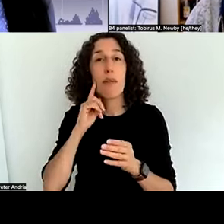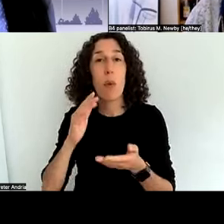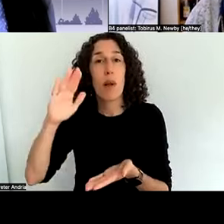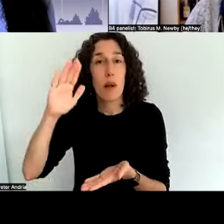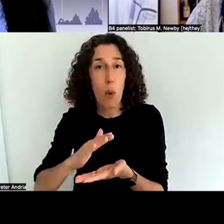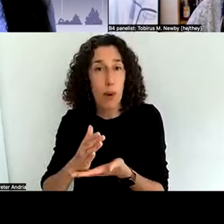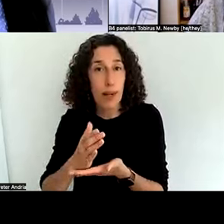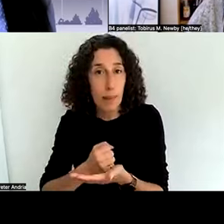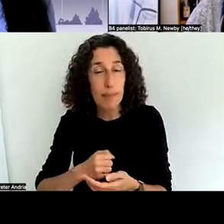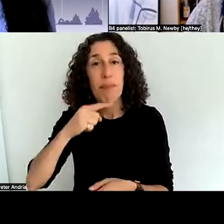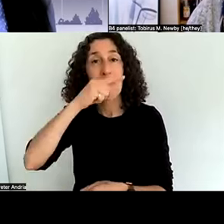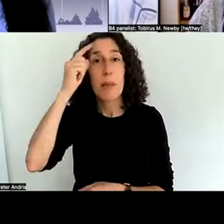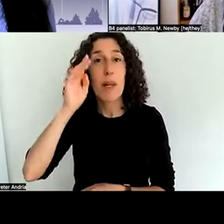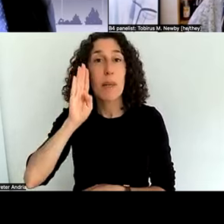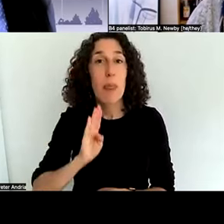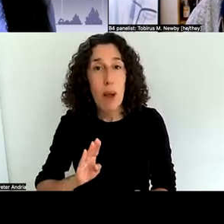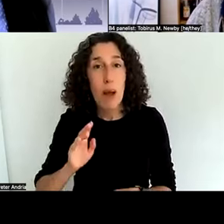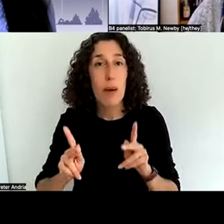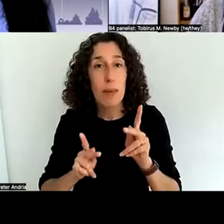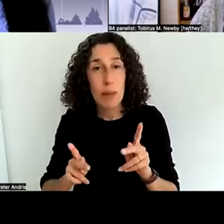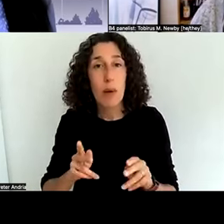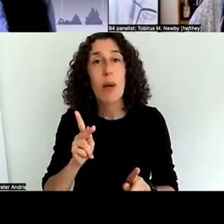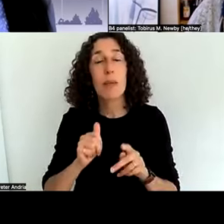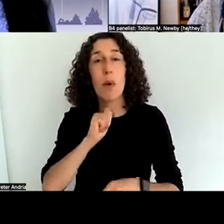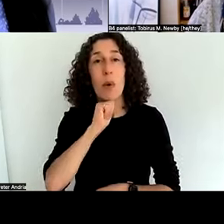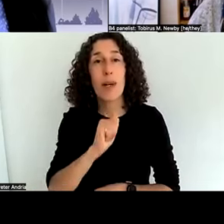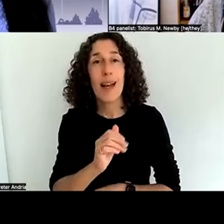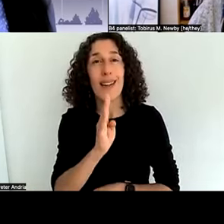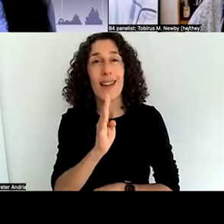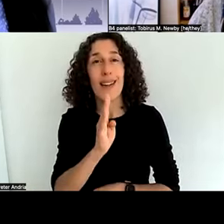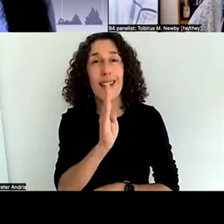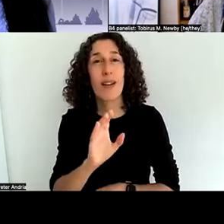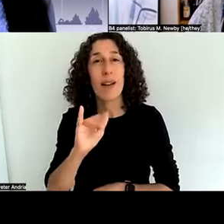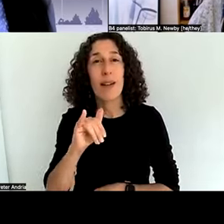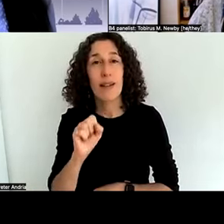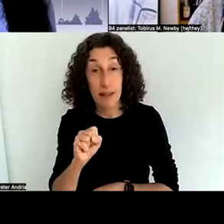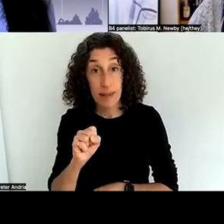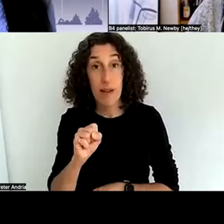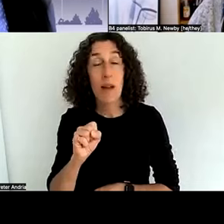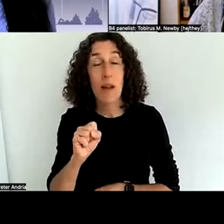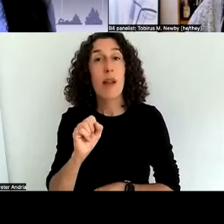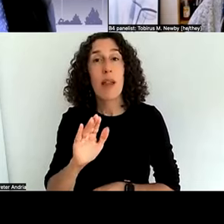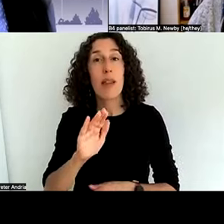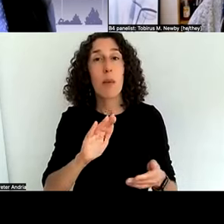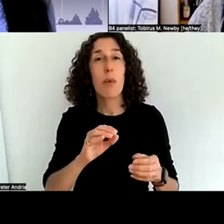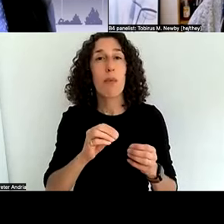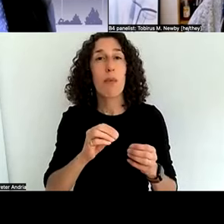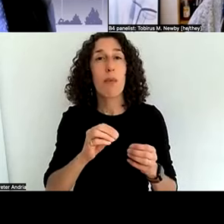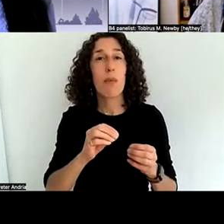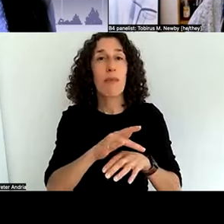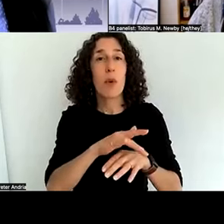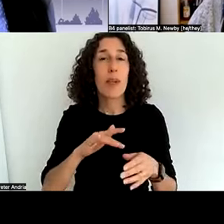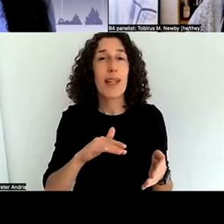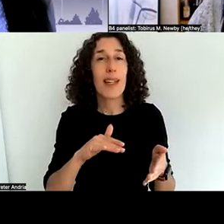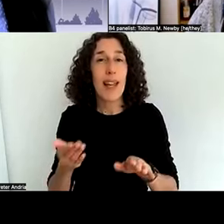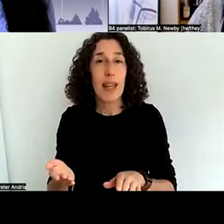who are not cis or straight, and that is one of our fundamental challenges when it comes to safety. I also say this with